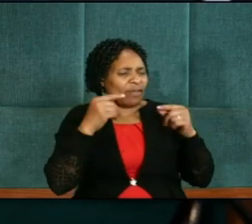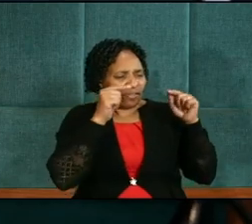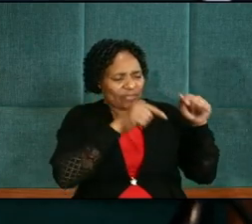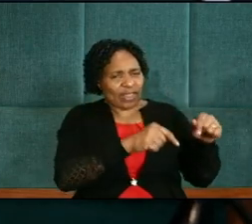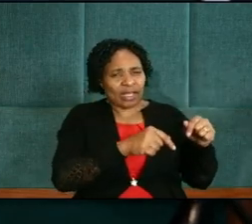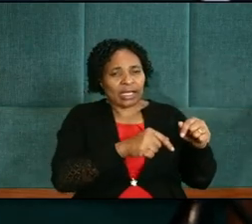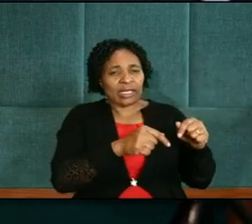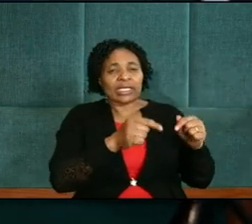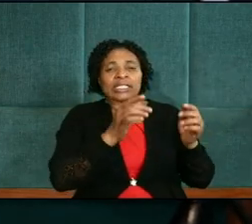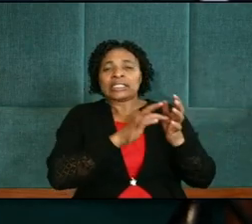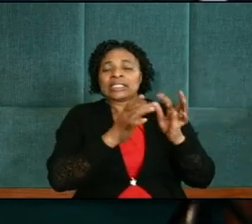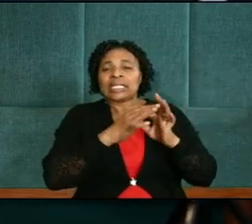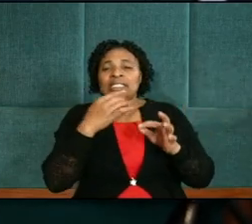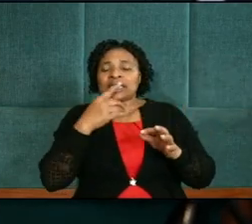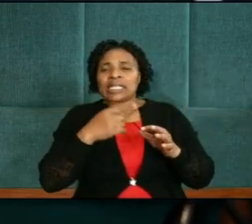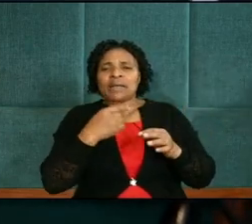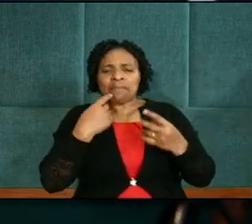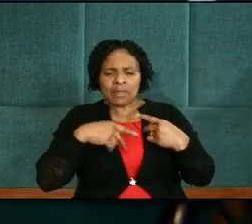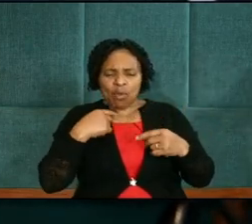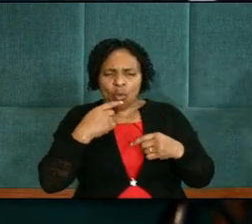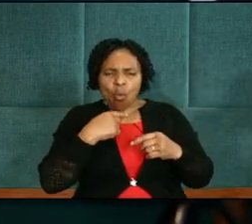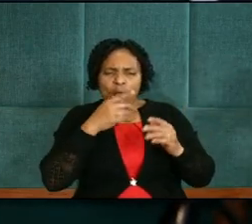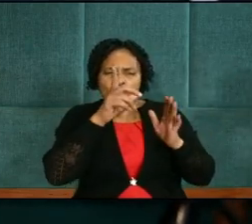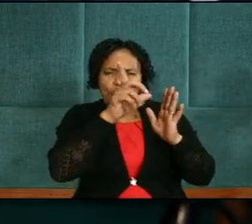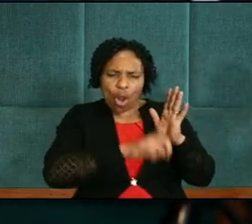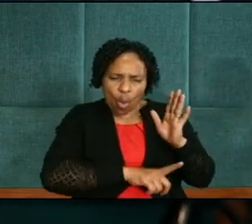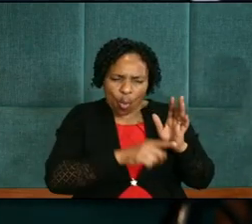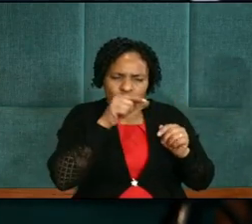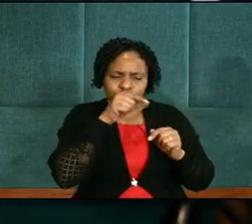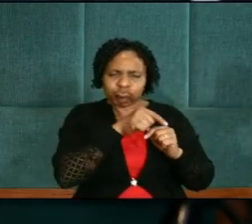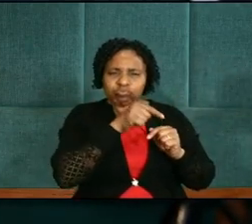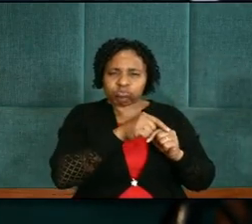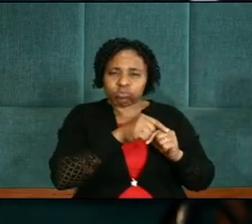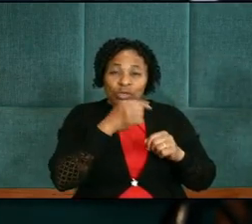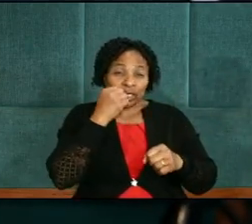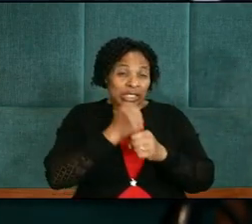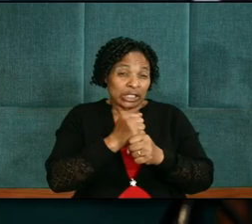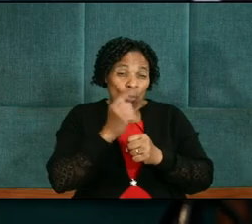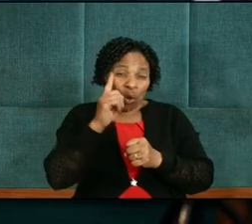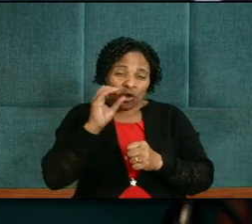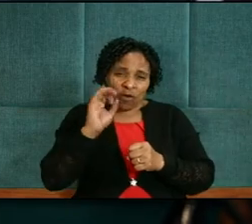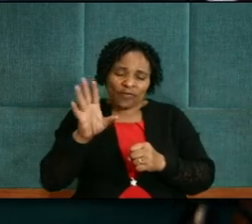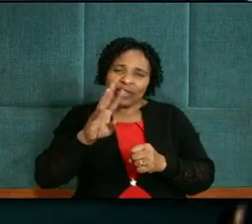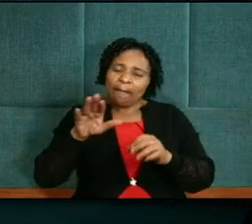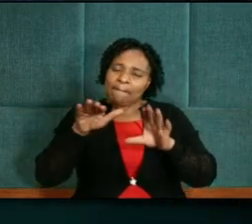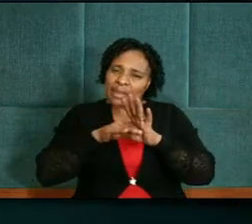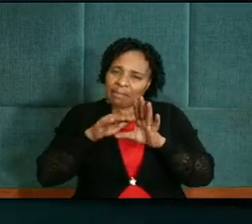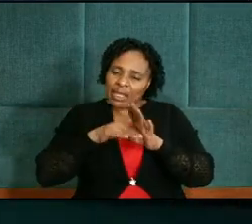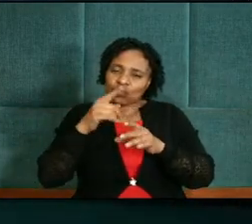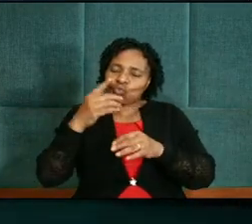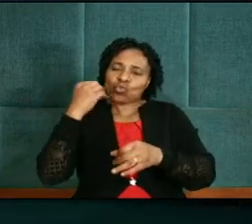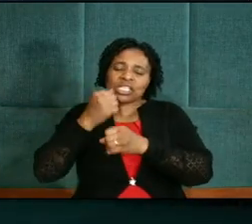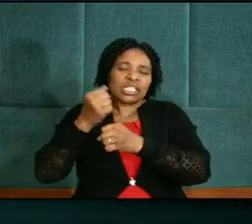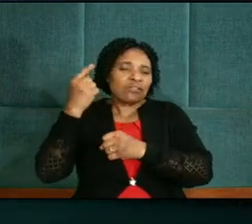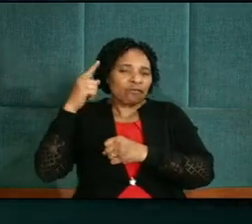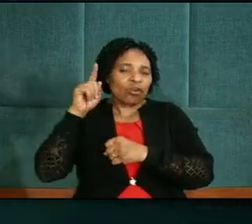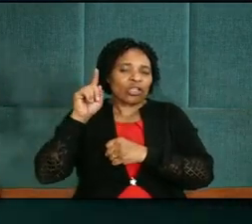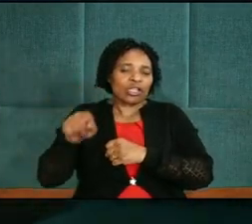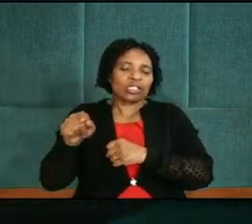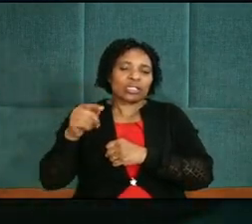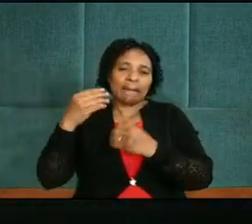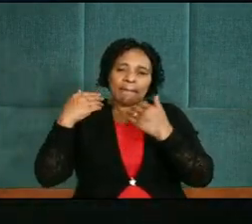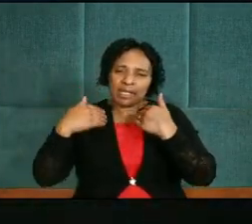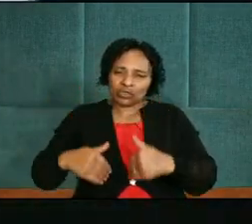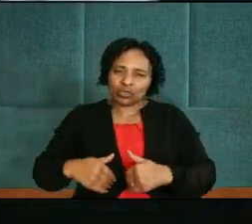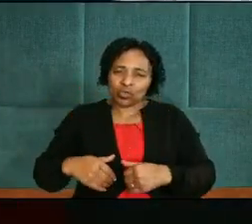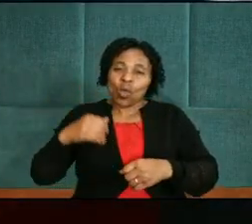Jesus says, the least, when you did to one of the least of these, my brethren, you have done